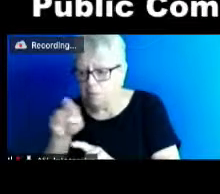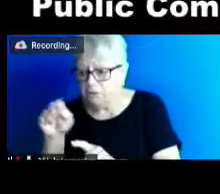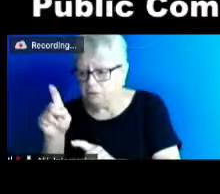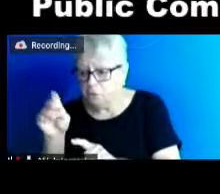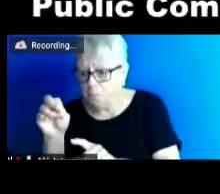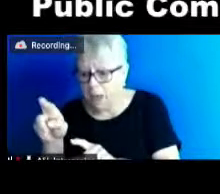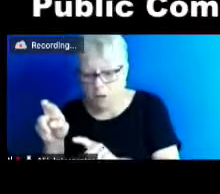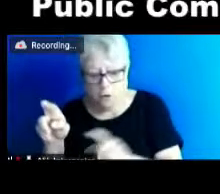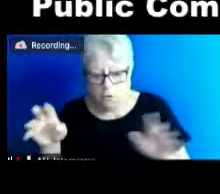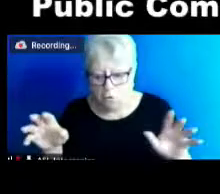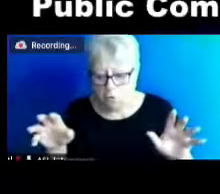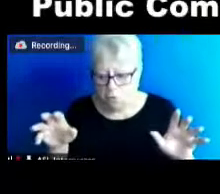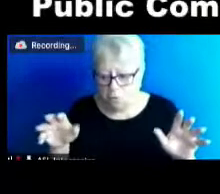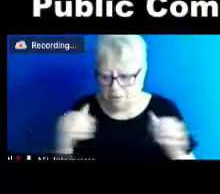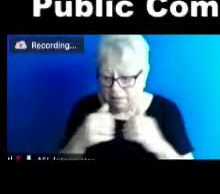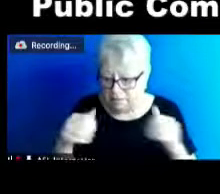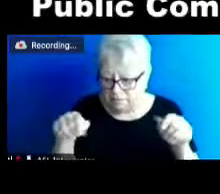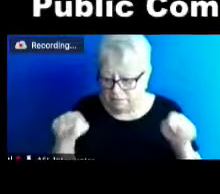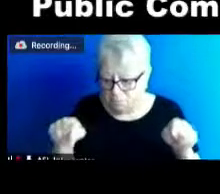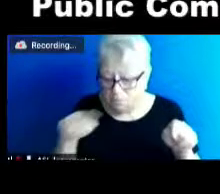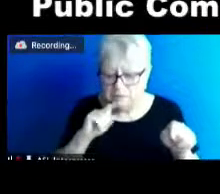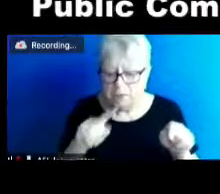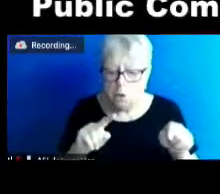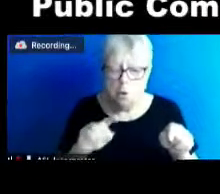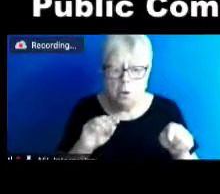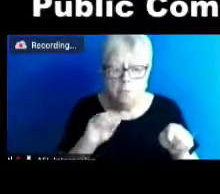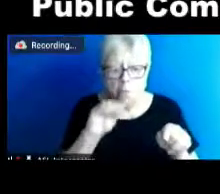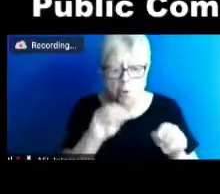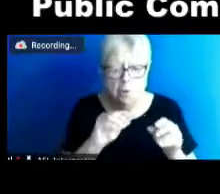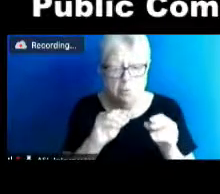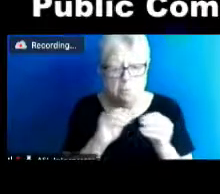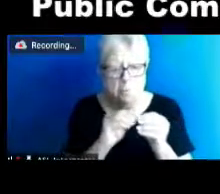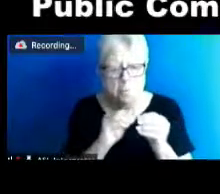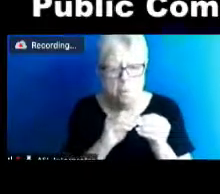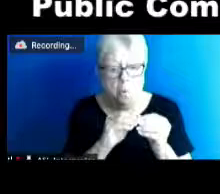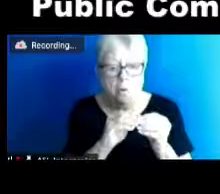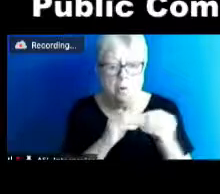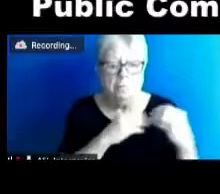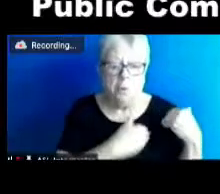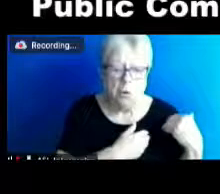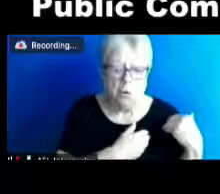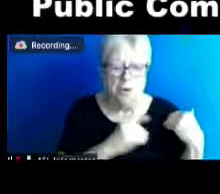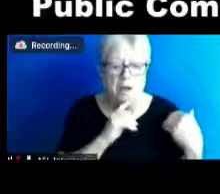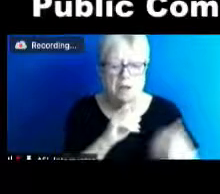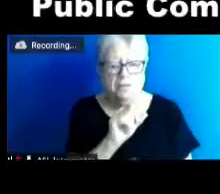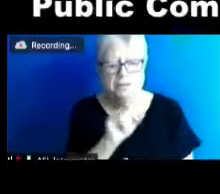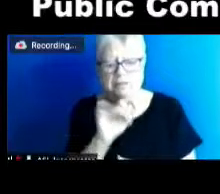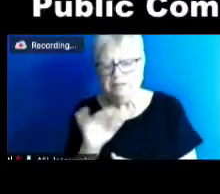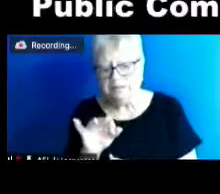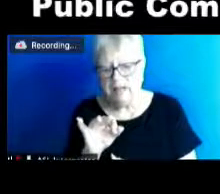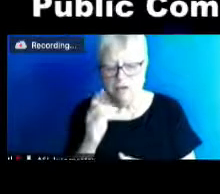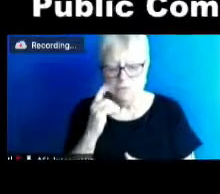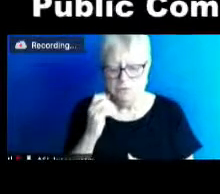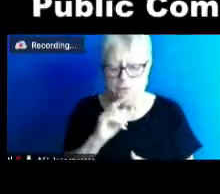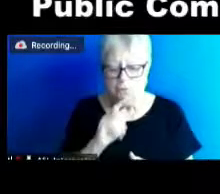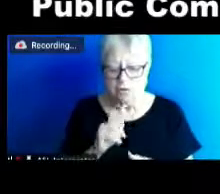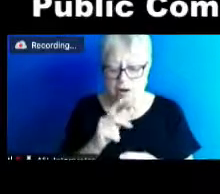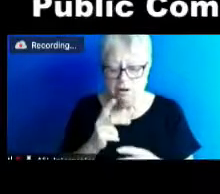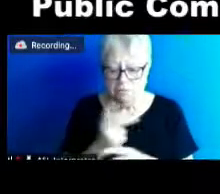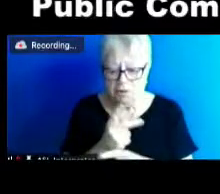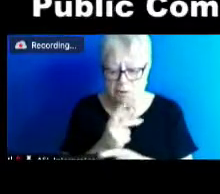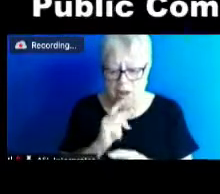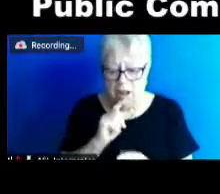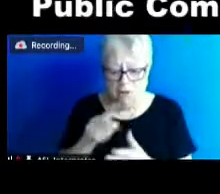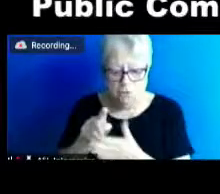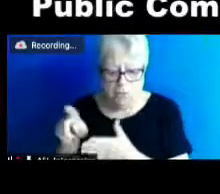additional burden on staff, right, to have to pay additional bills? Regardless, I completely agree with Commissioner Toledo. We're going to pay it one